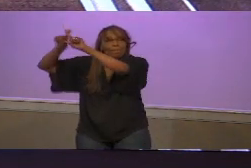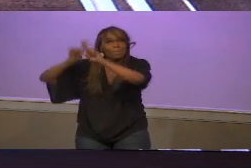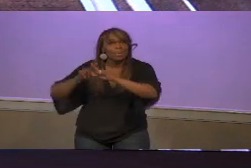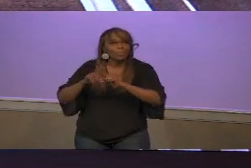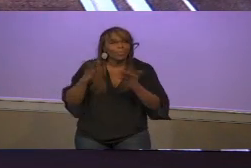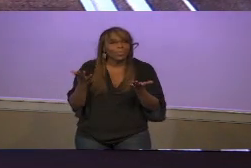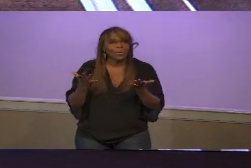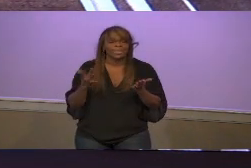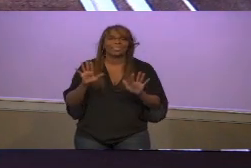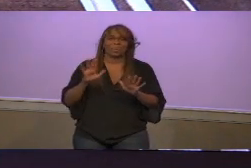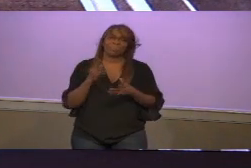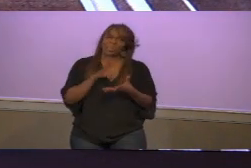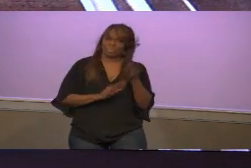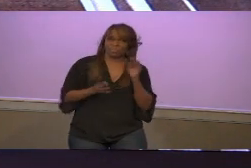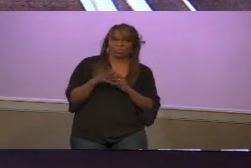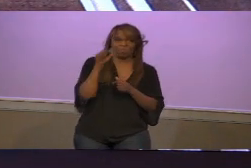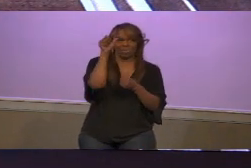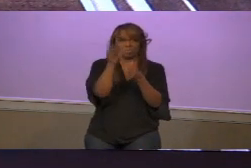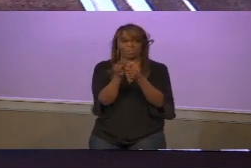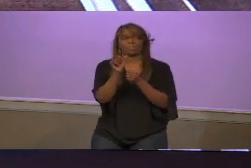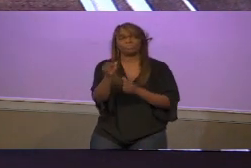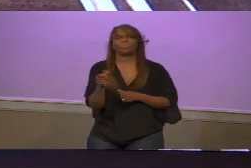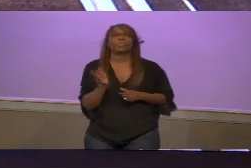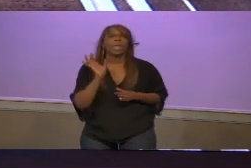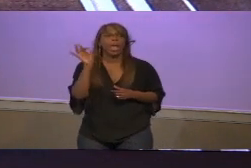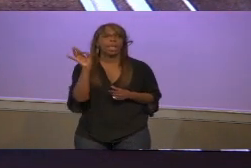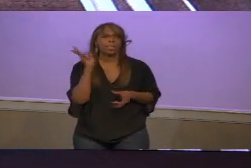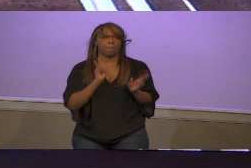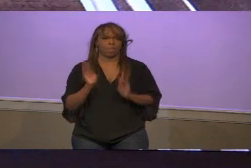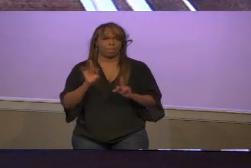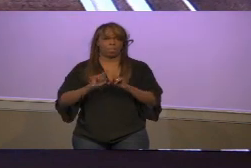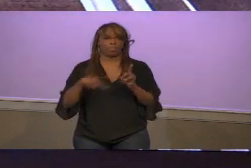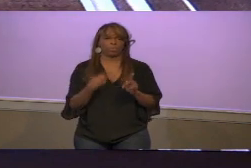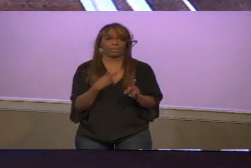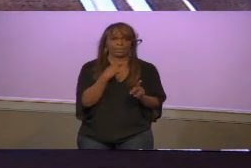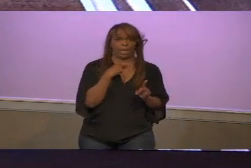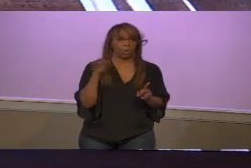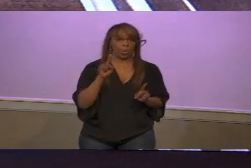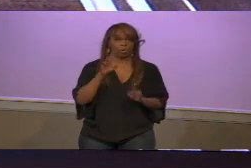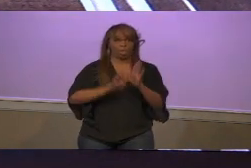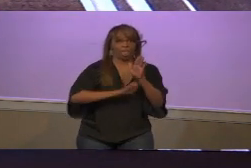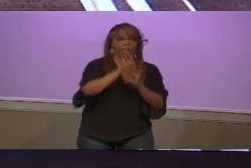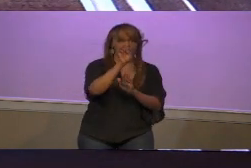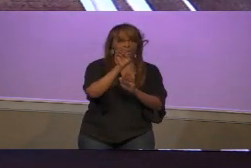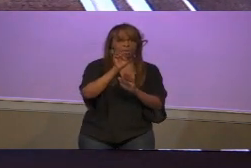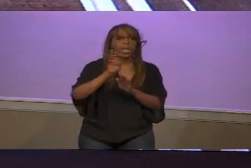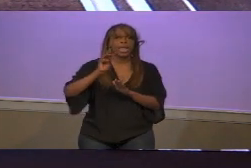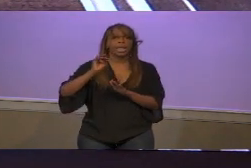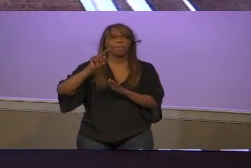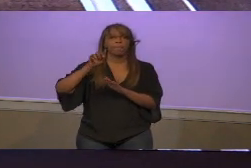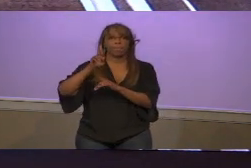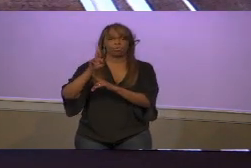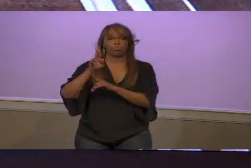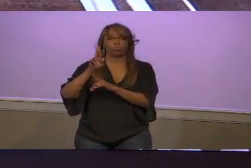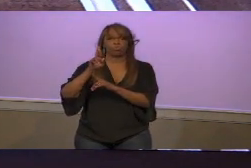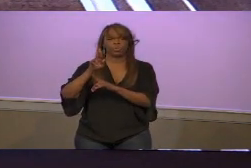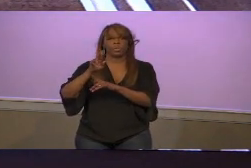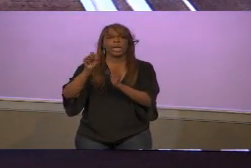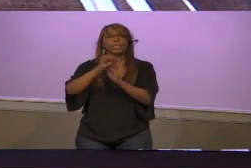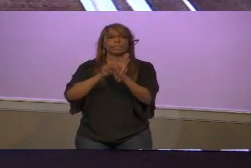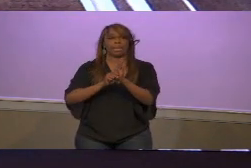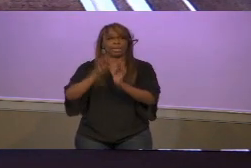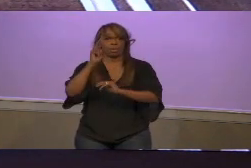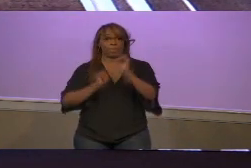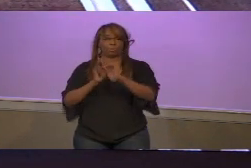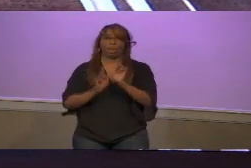know, I'm reminded of the story about eight people who were trapped on an elevator on the Empire State Building. Of